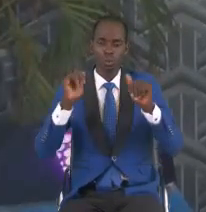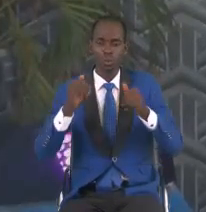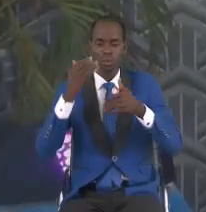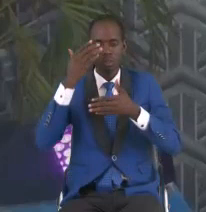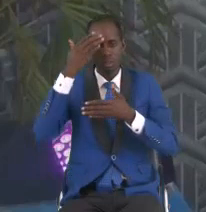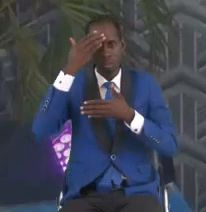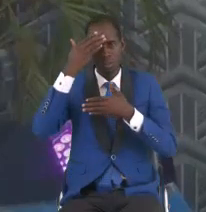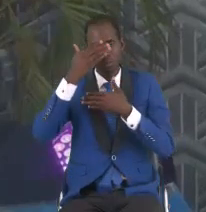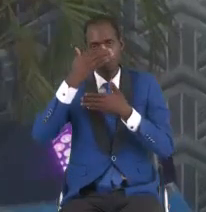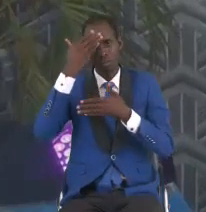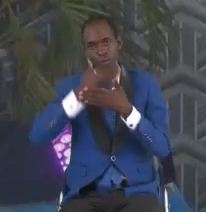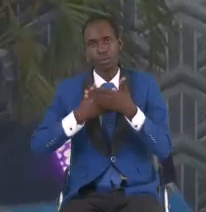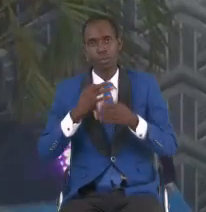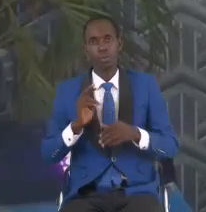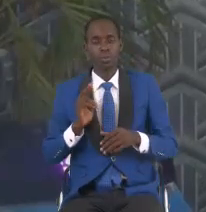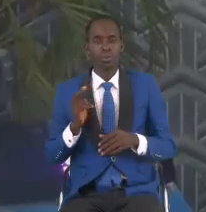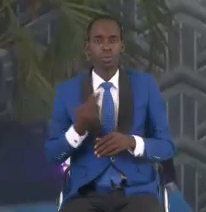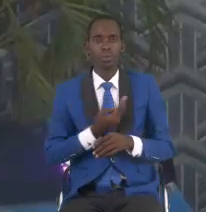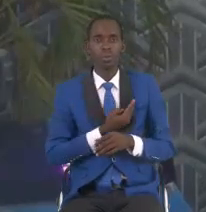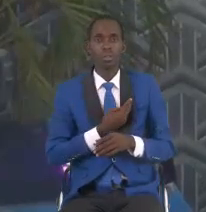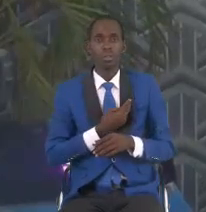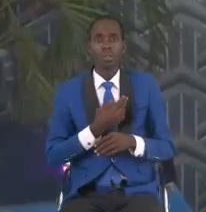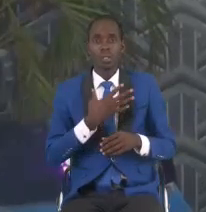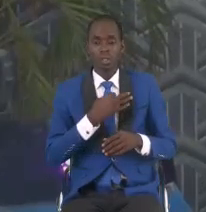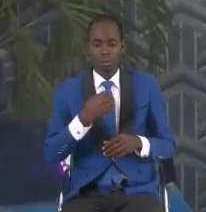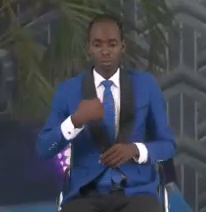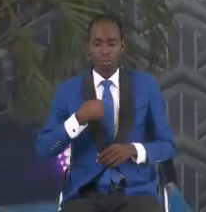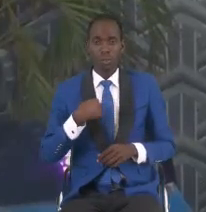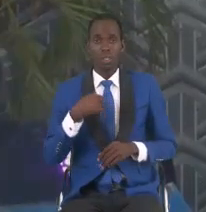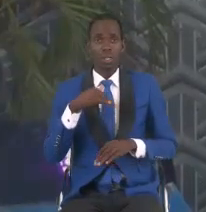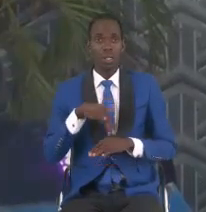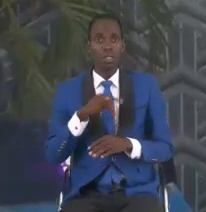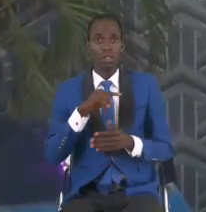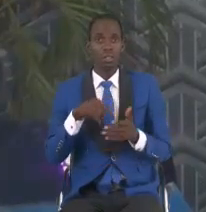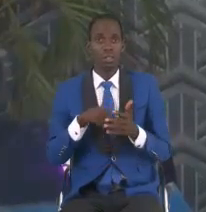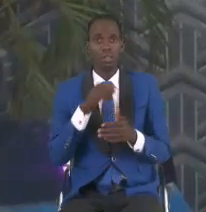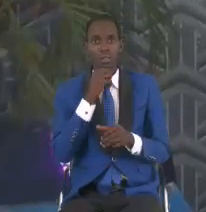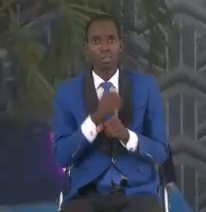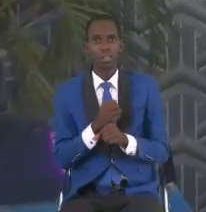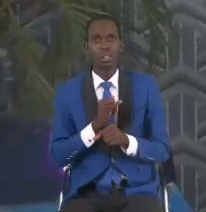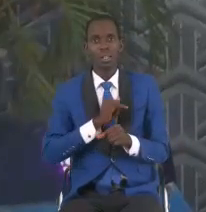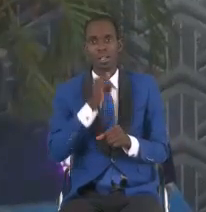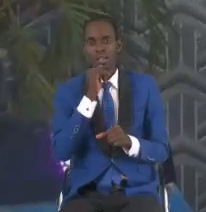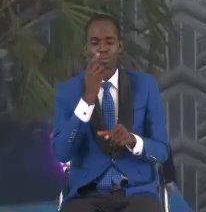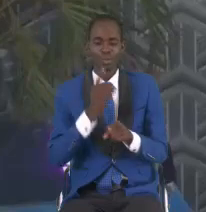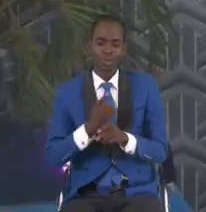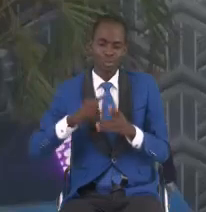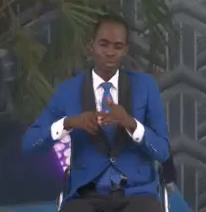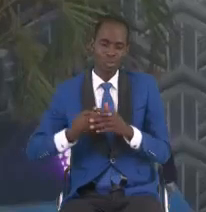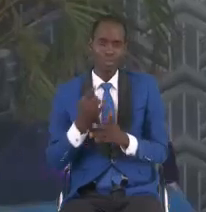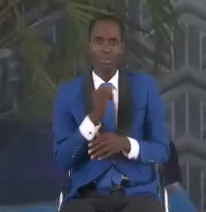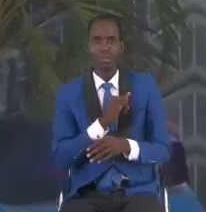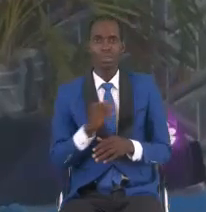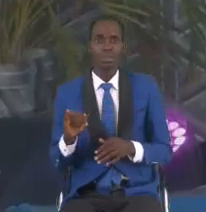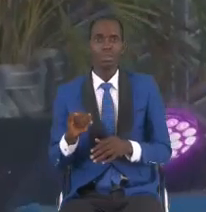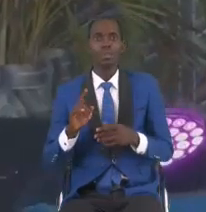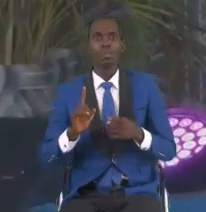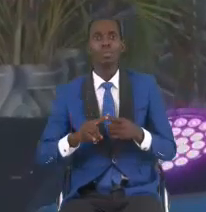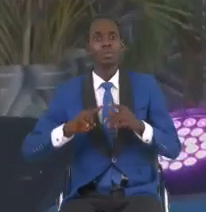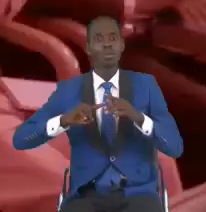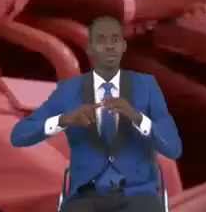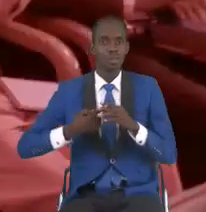if I, at this age, I'm just starting now to begin to